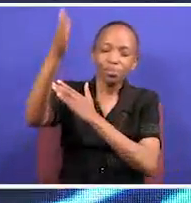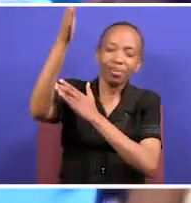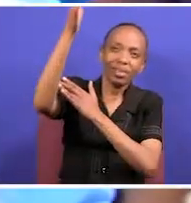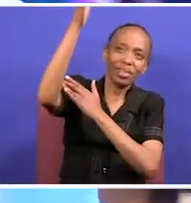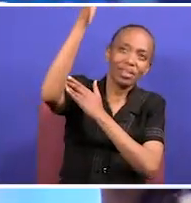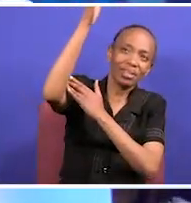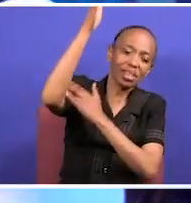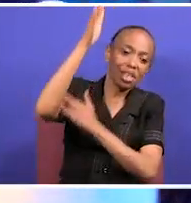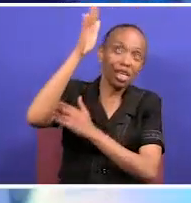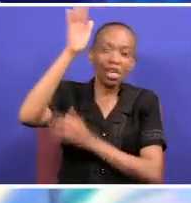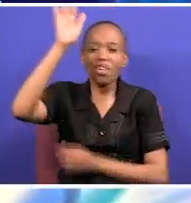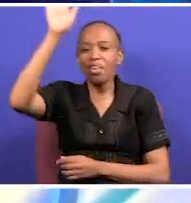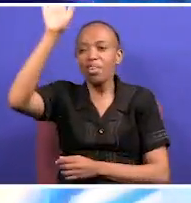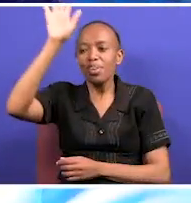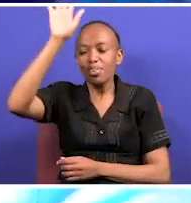my